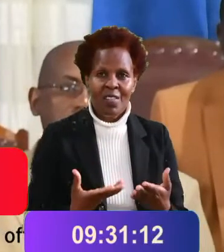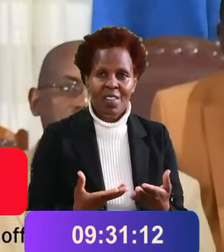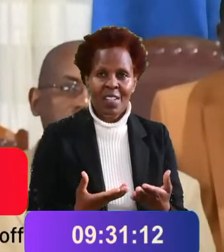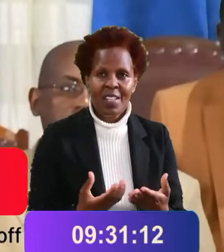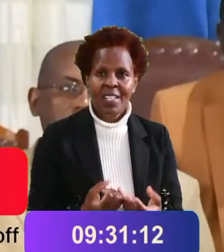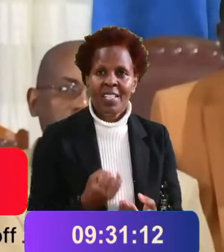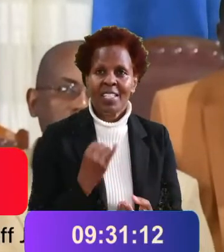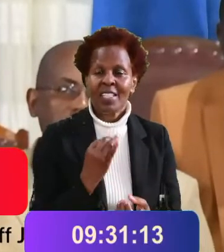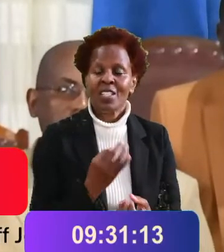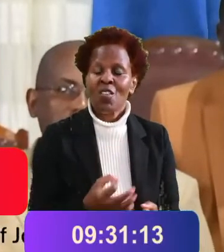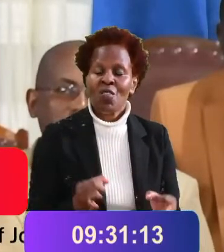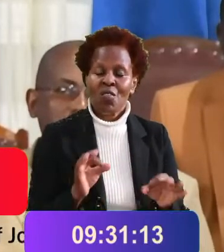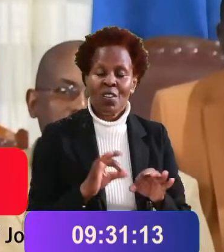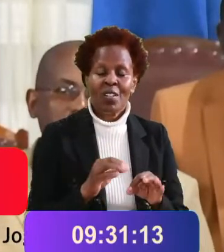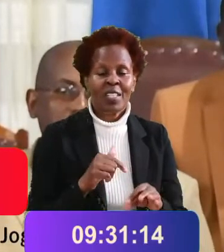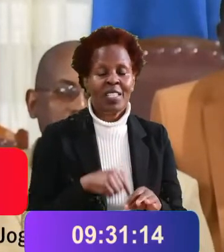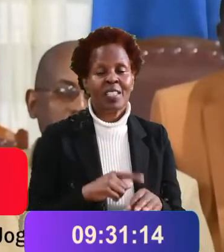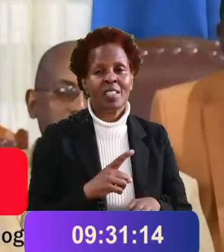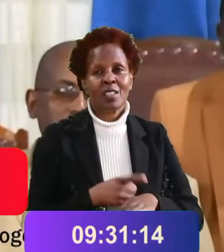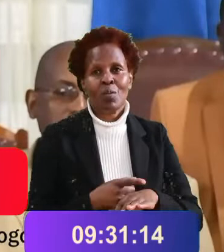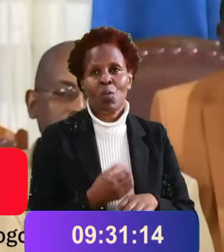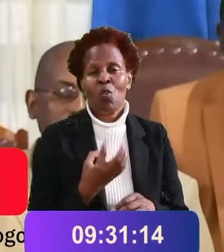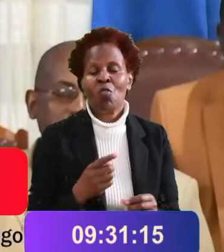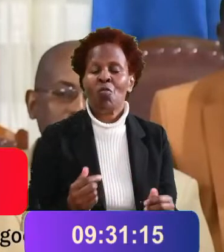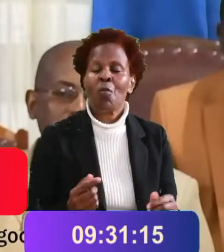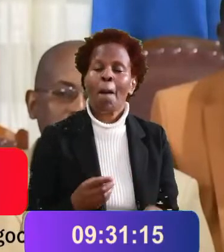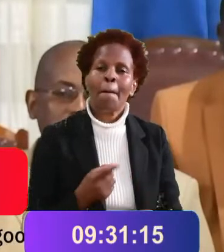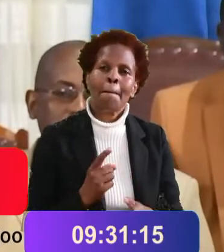in times of pain, how much more